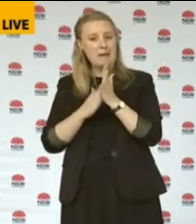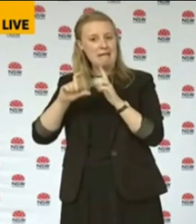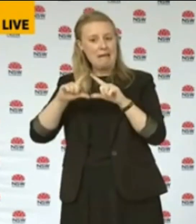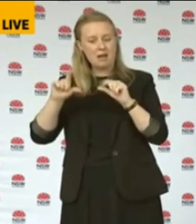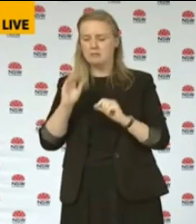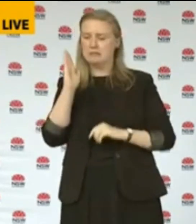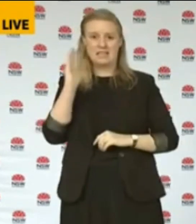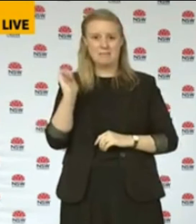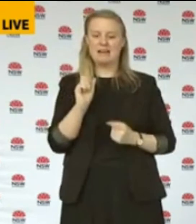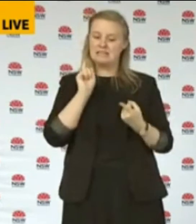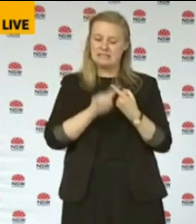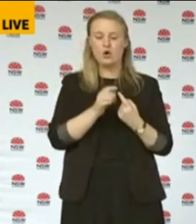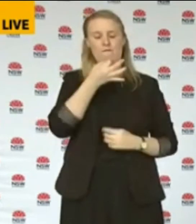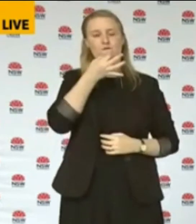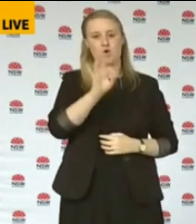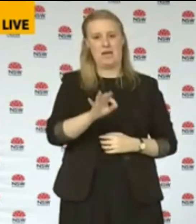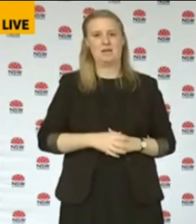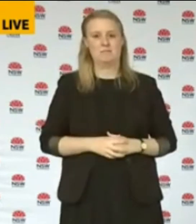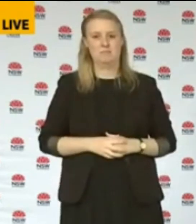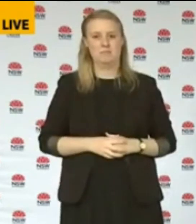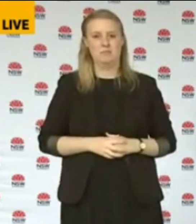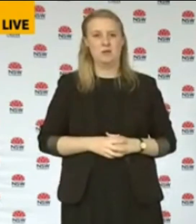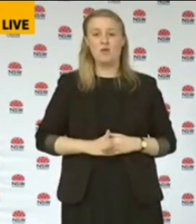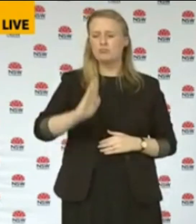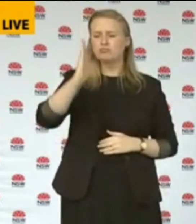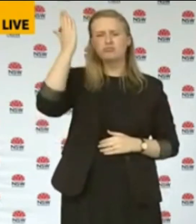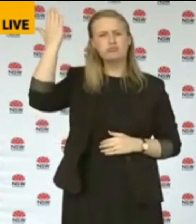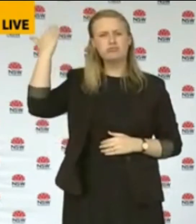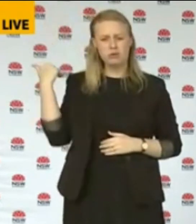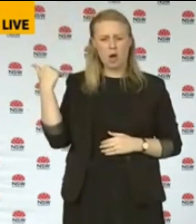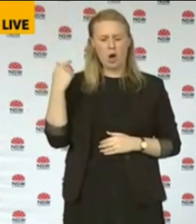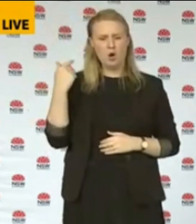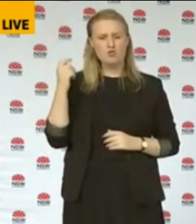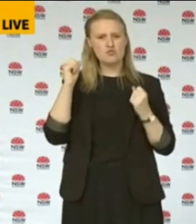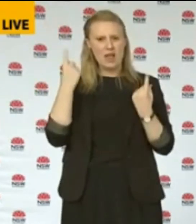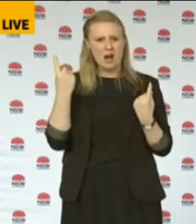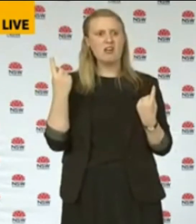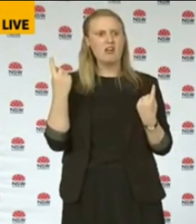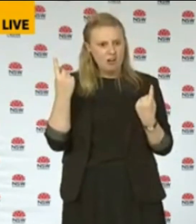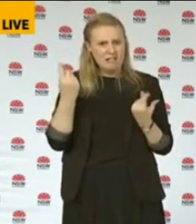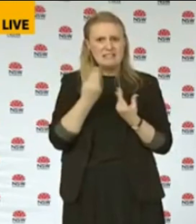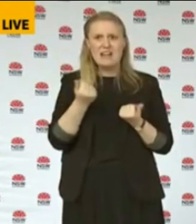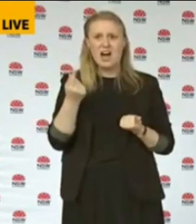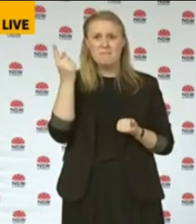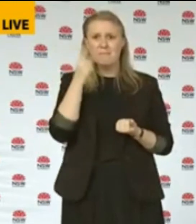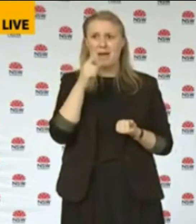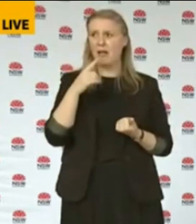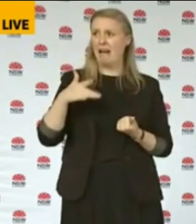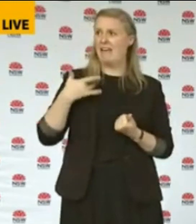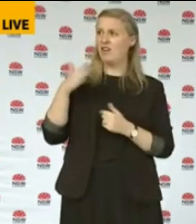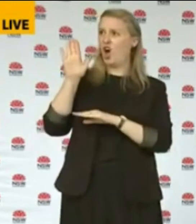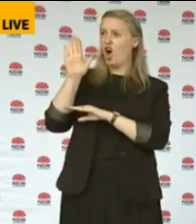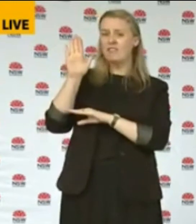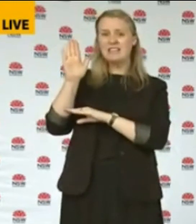in from other countries. And I remember issuing an instruction at the time that if you needed health services, even in our hospital,